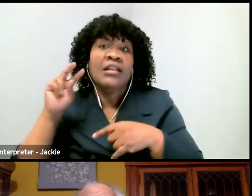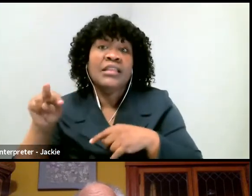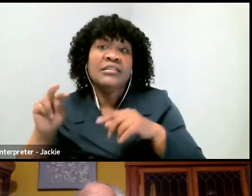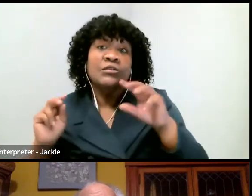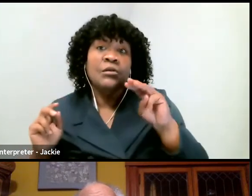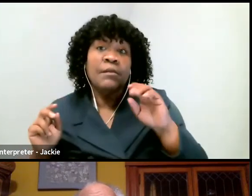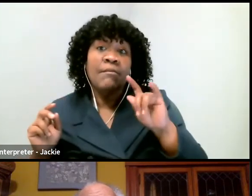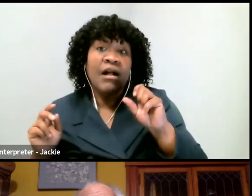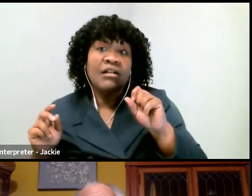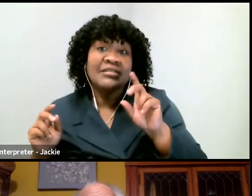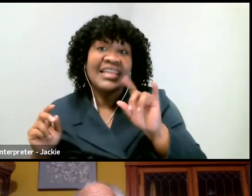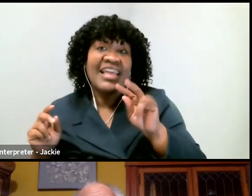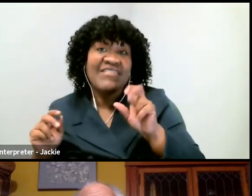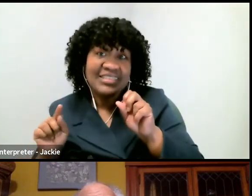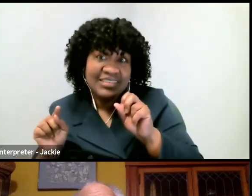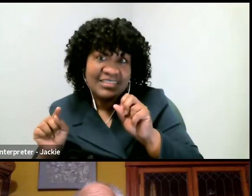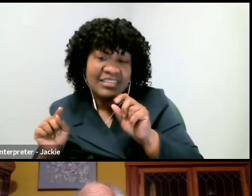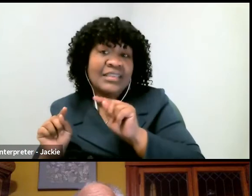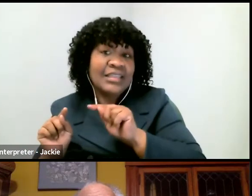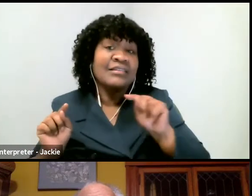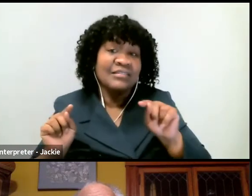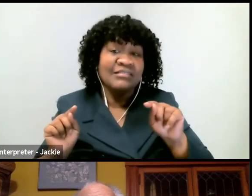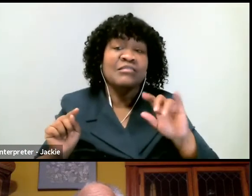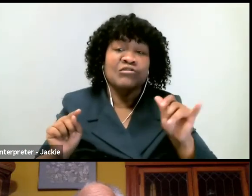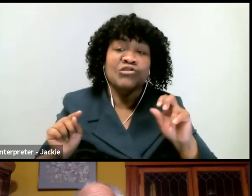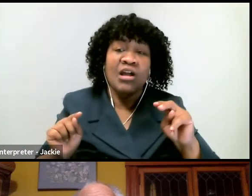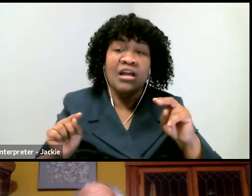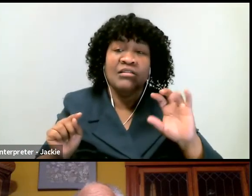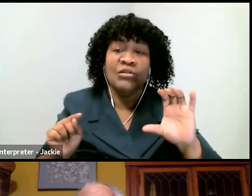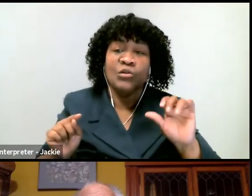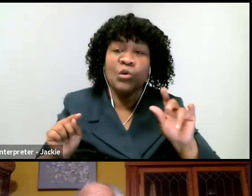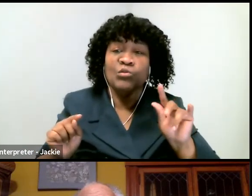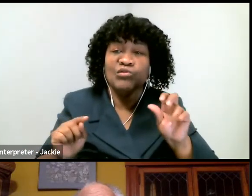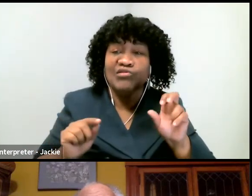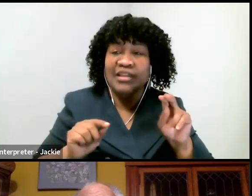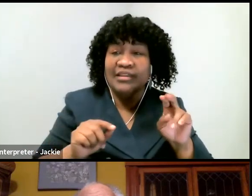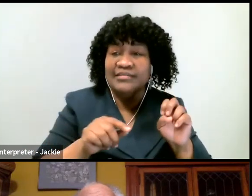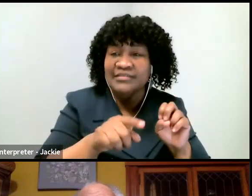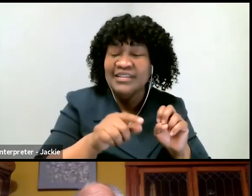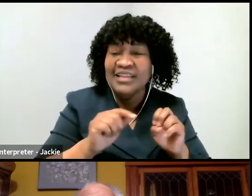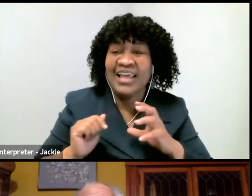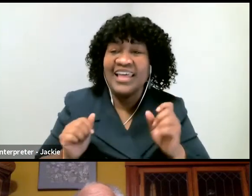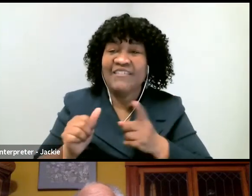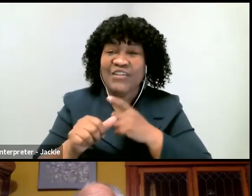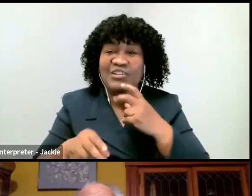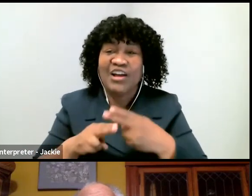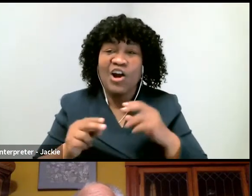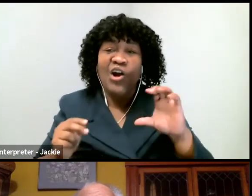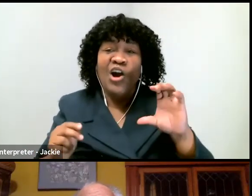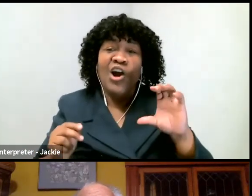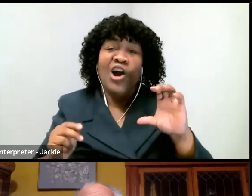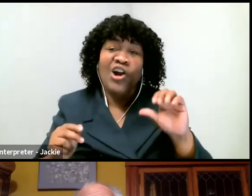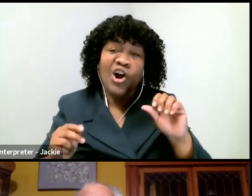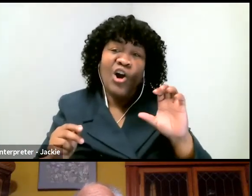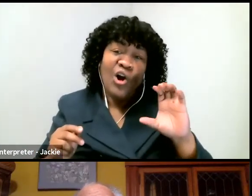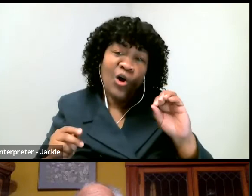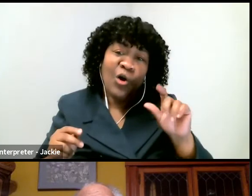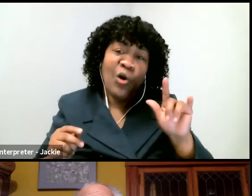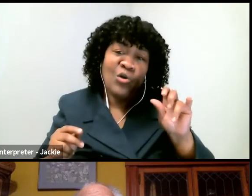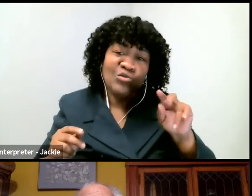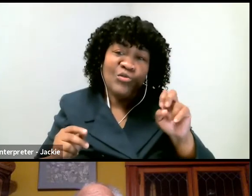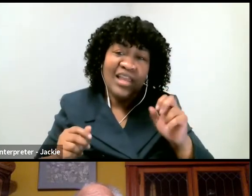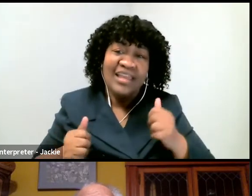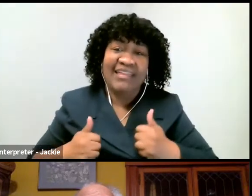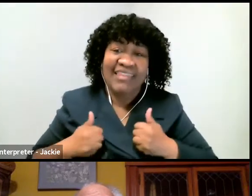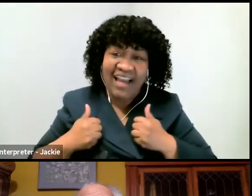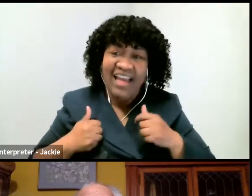and I think the first album of his that I bought was called Coltrane Live at Birdland. And